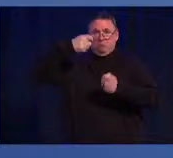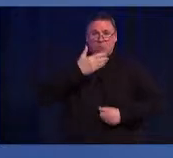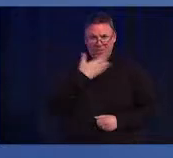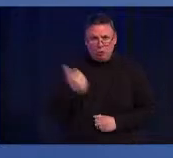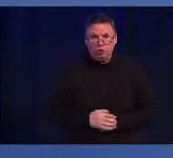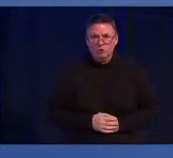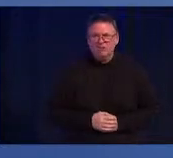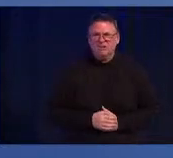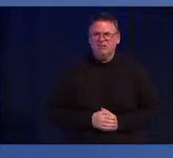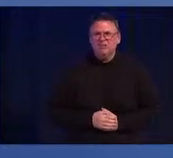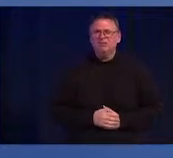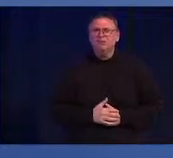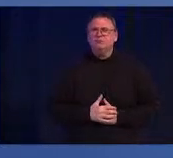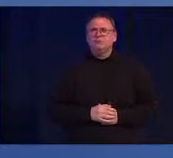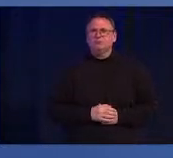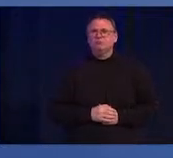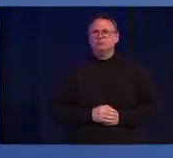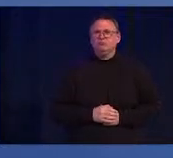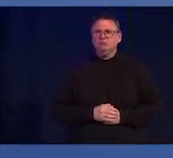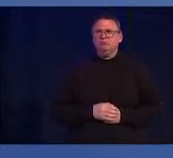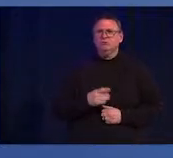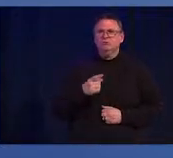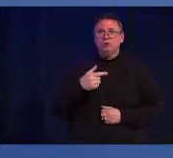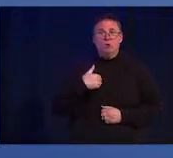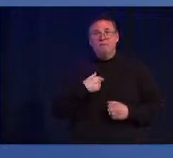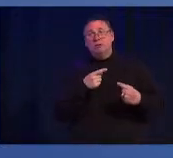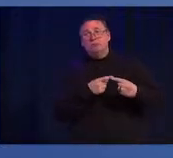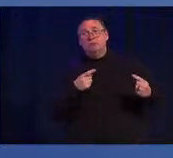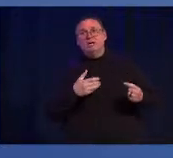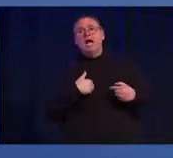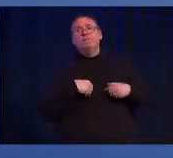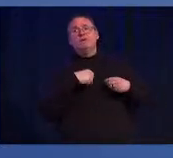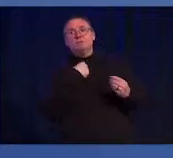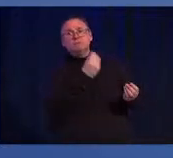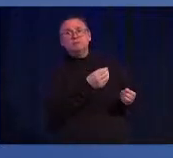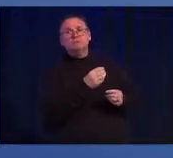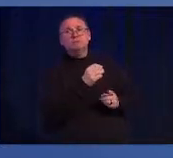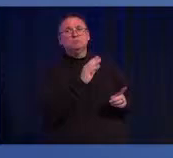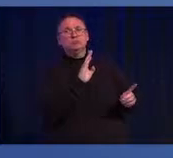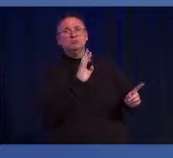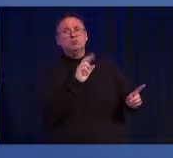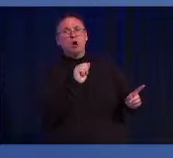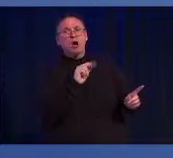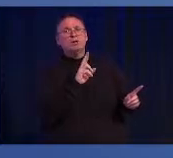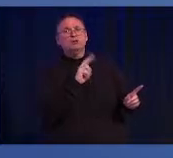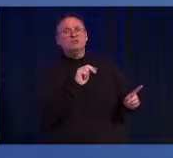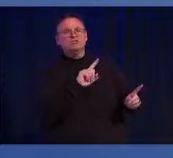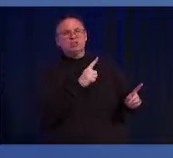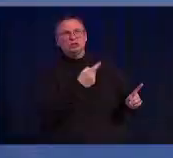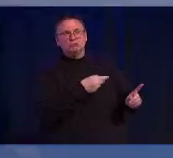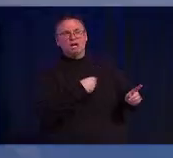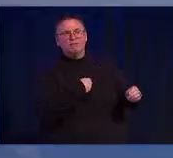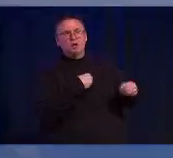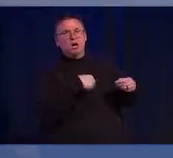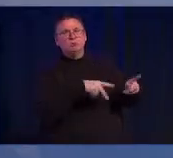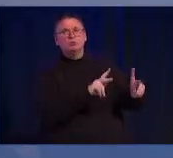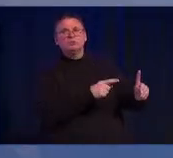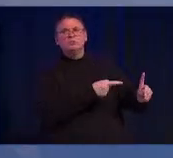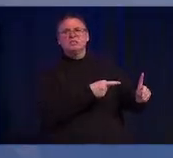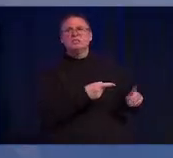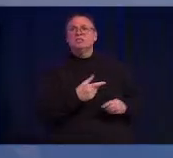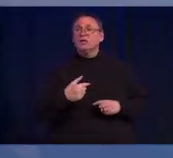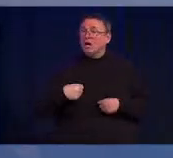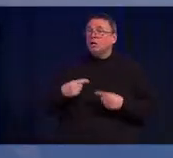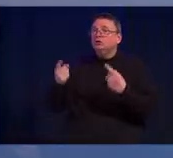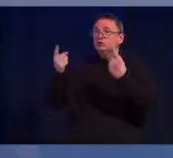Mr. Rainwater, I see you have a rebuttal, but I'd like to give Mr. Braun his opportunity to answer the question first. 60 seconds, Mr. Braun. I'm going to have to agree that if